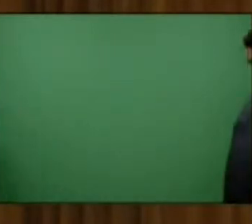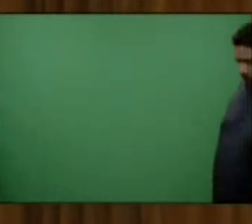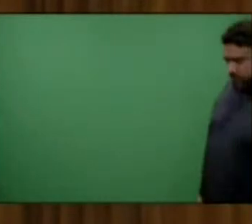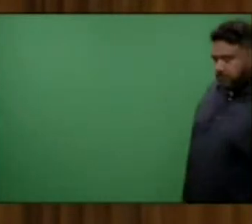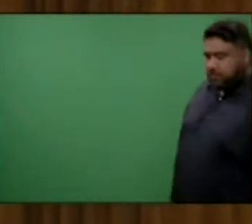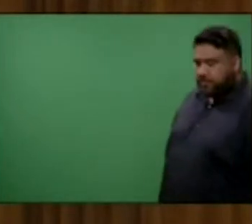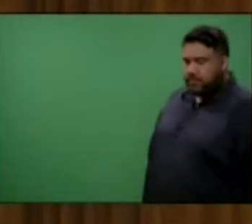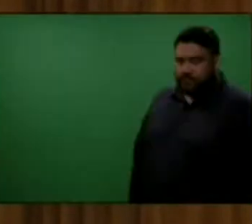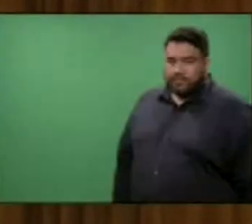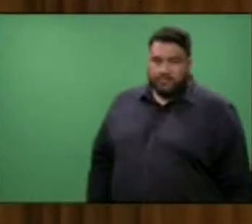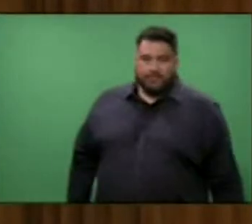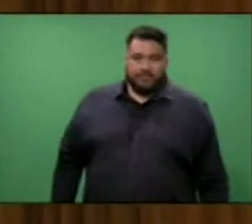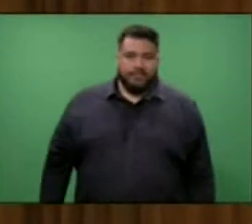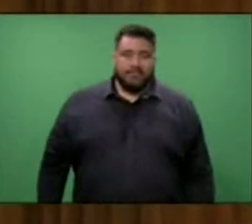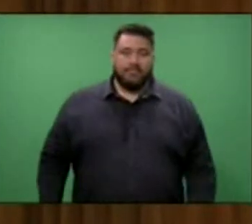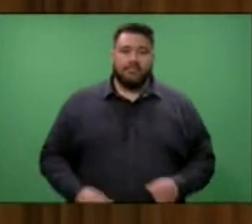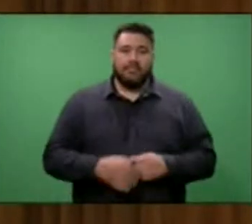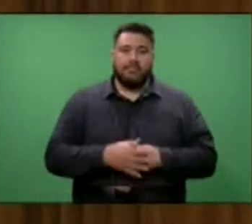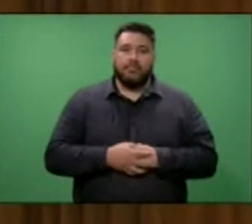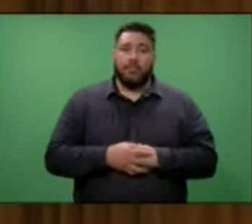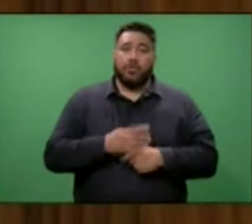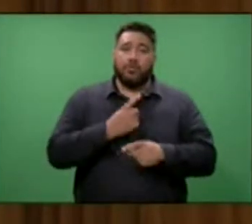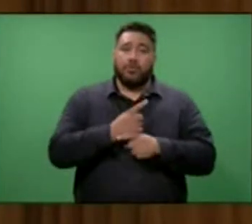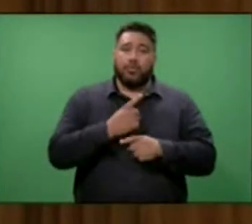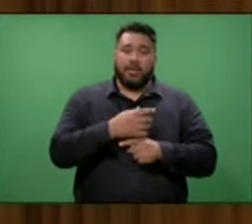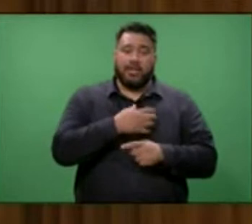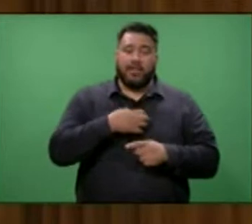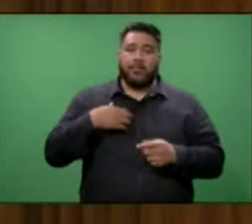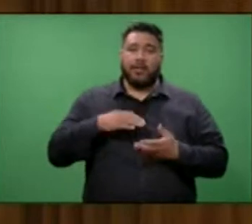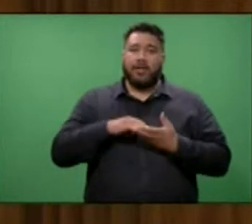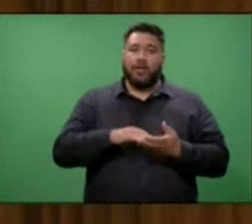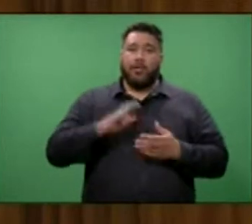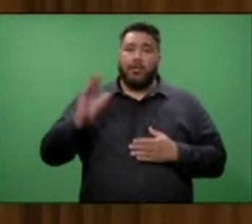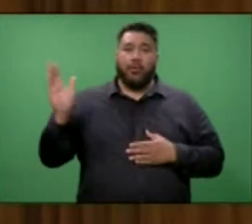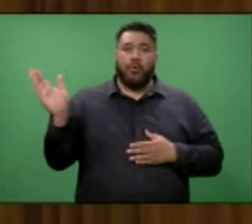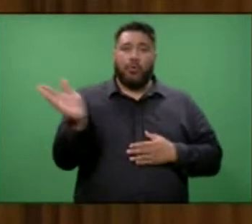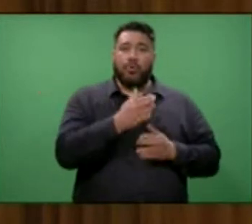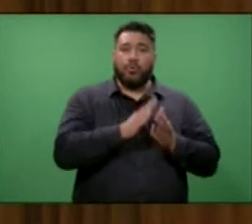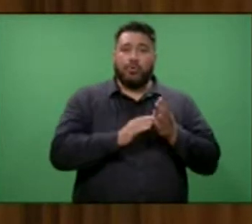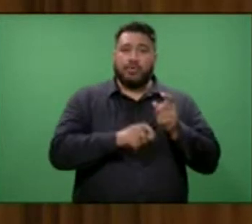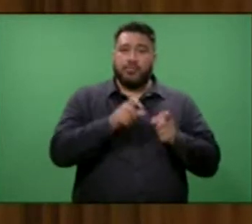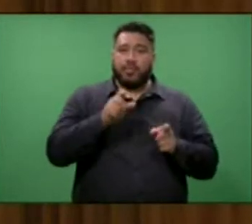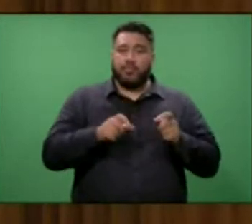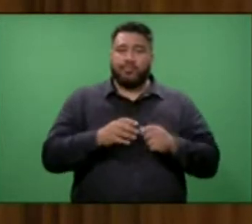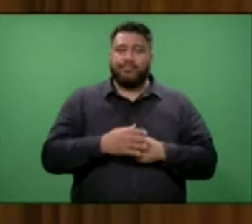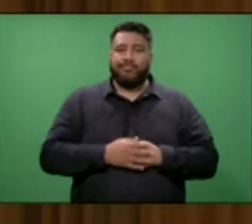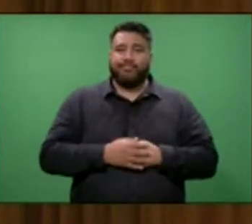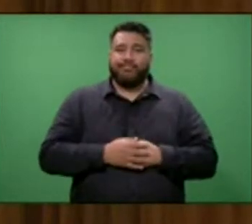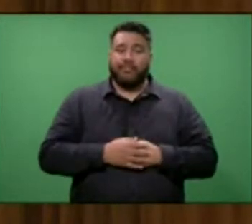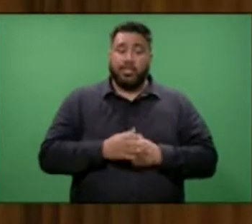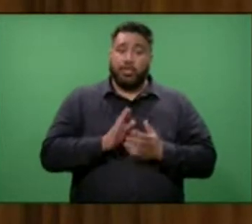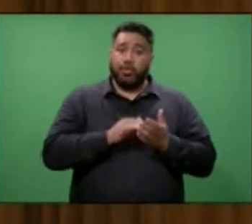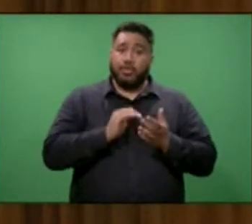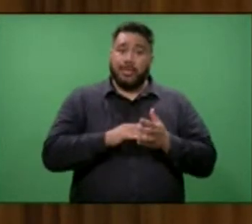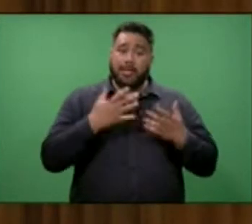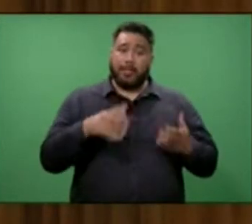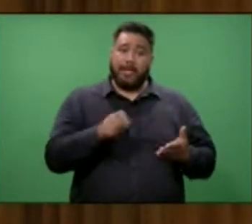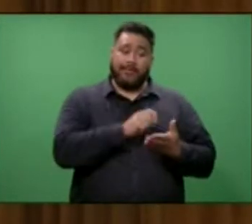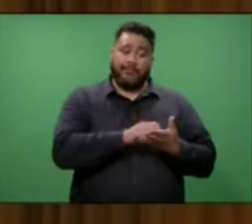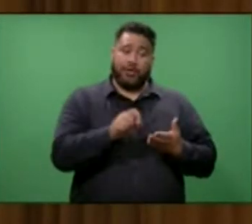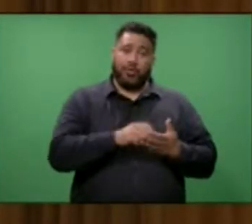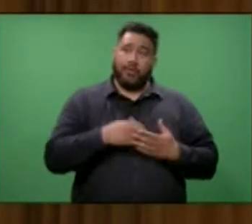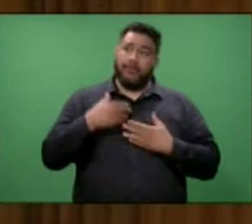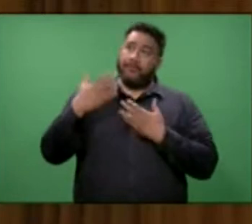A government for all New Zealanders. New Zealand has entrusted the government with the responsibility of bringing the